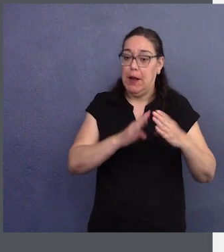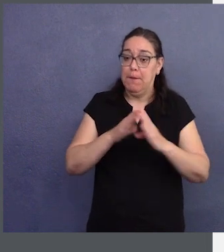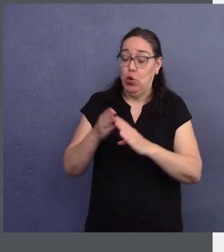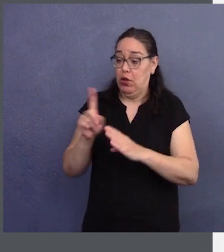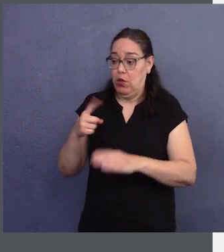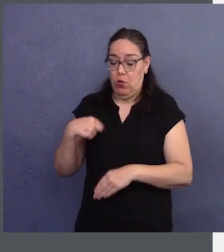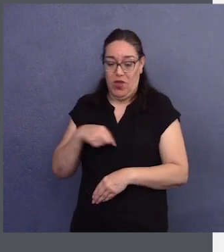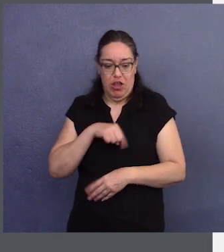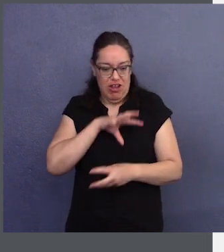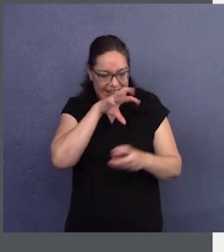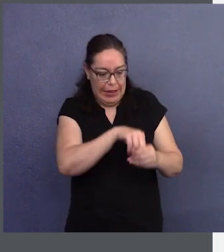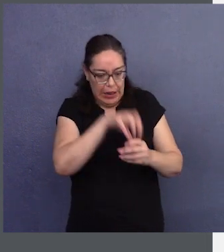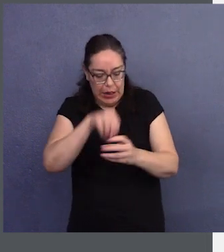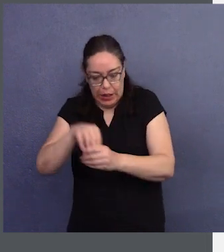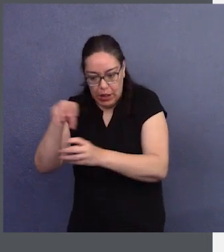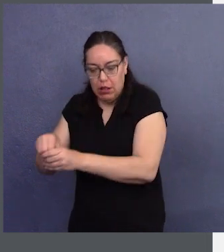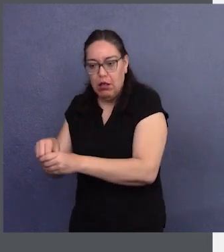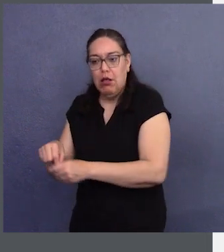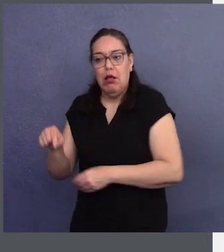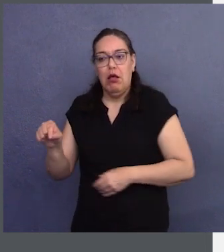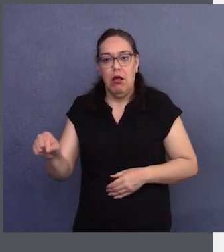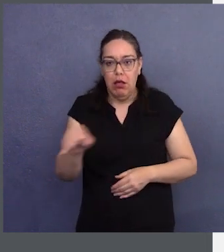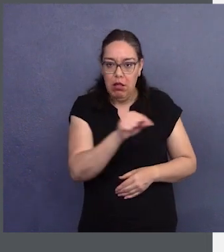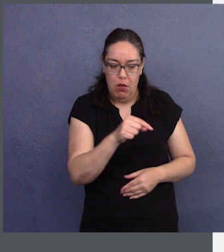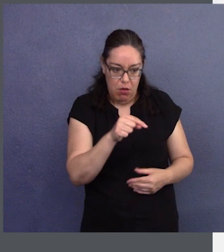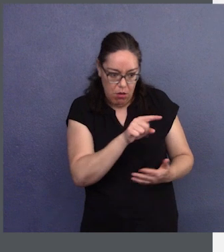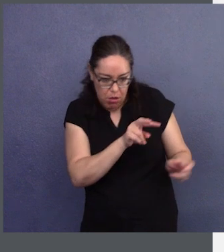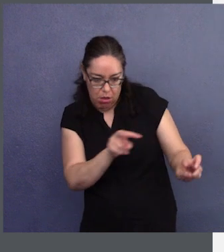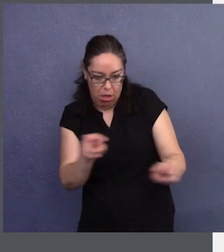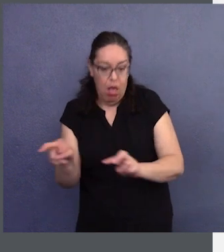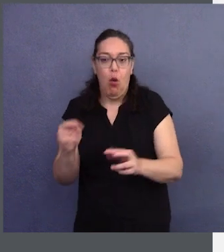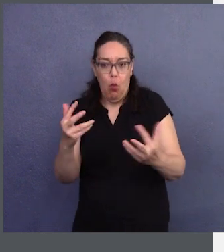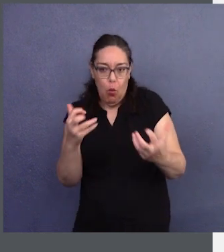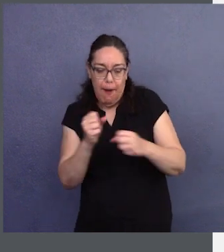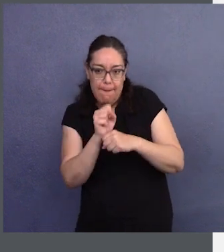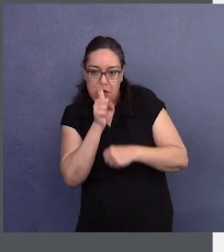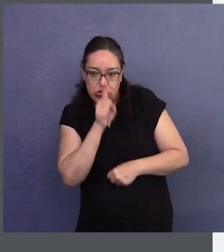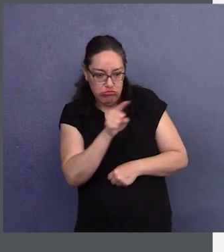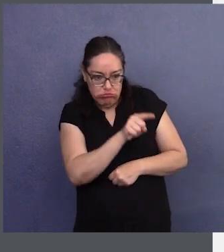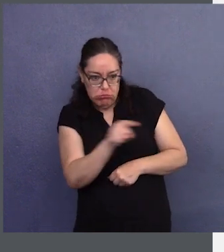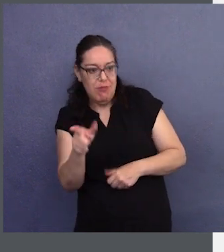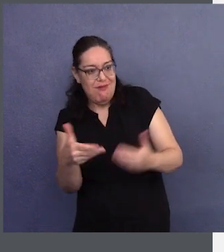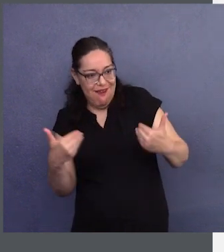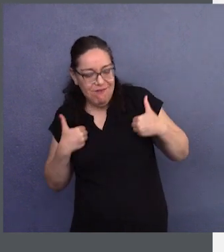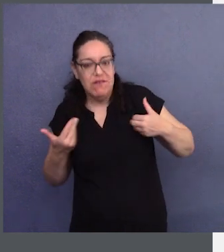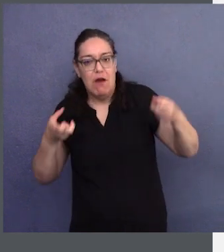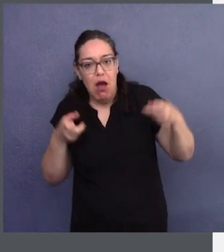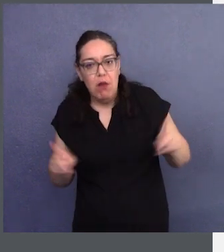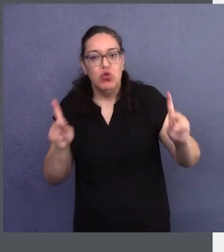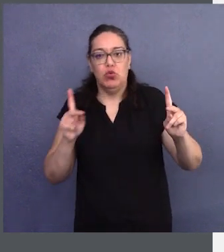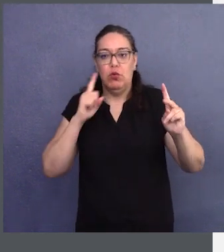We want to make sure that there is an opportunity for